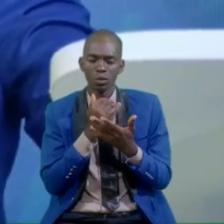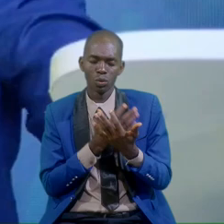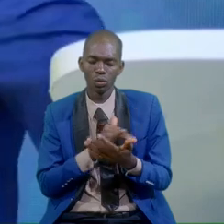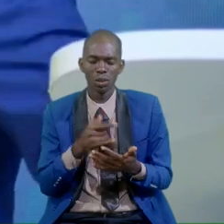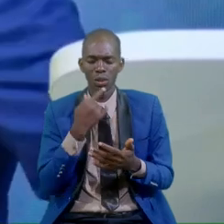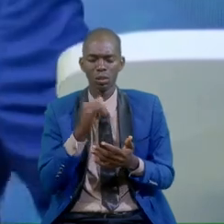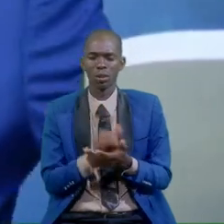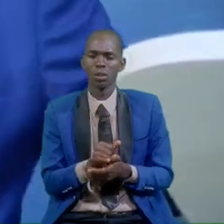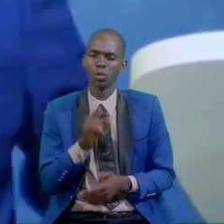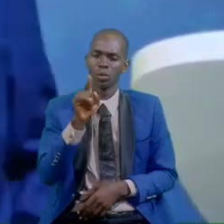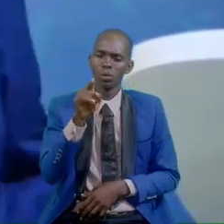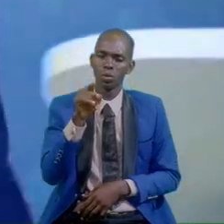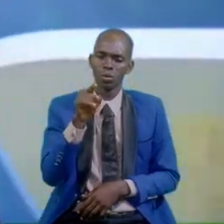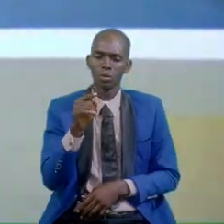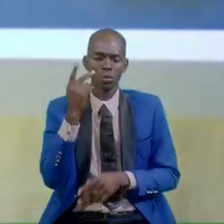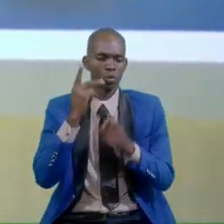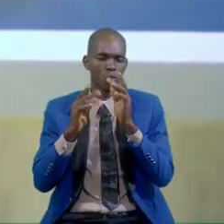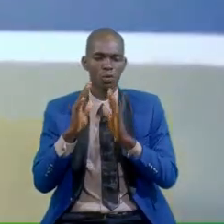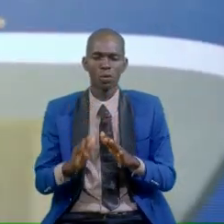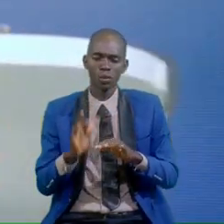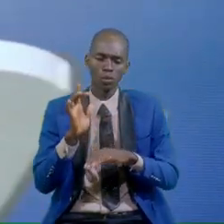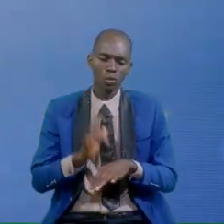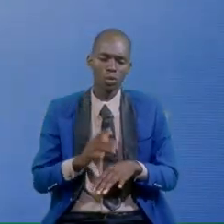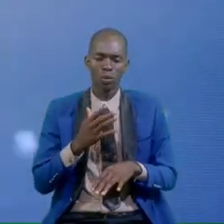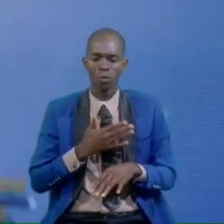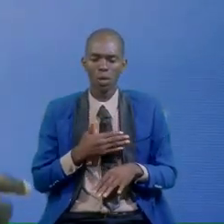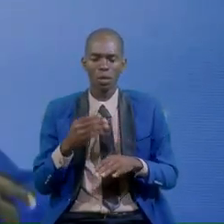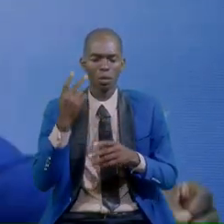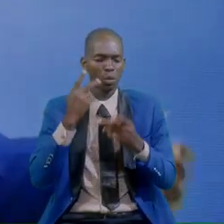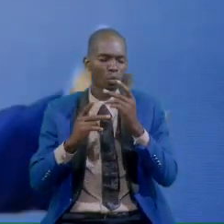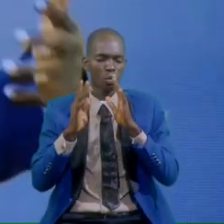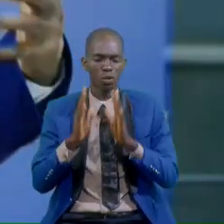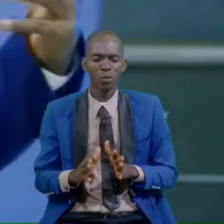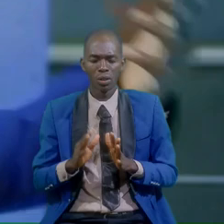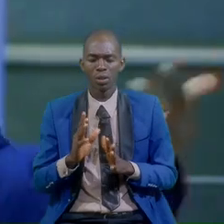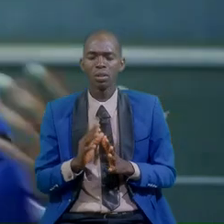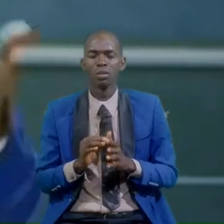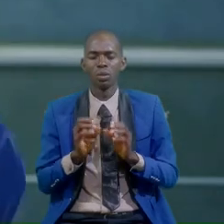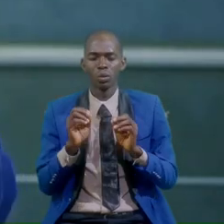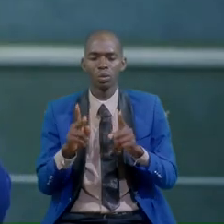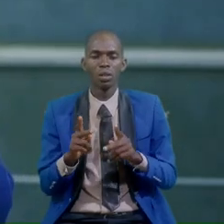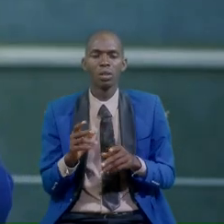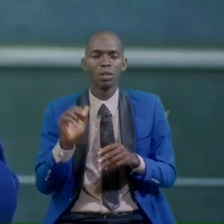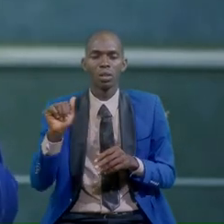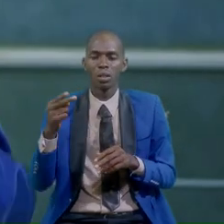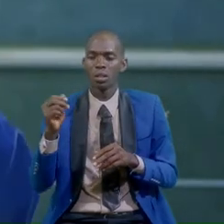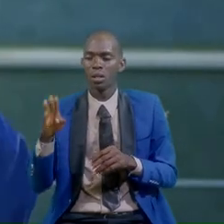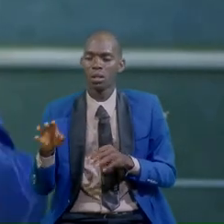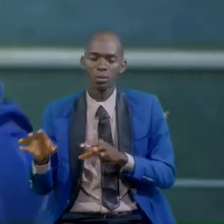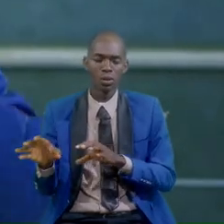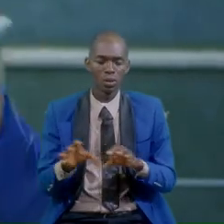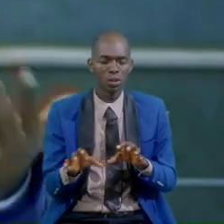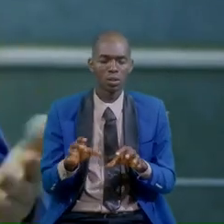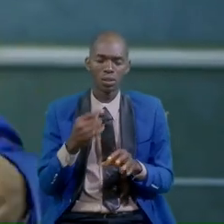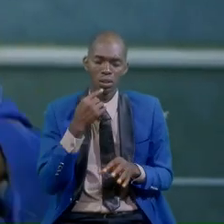prophets. Ahab came home to tell me, this is what you did to my prophets that